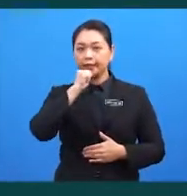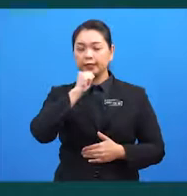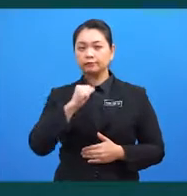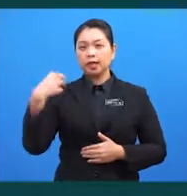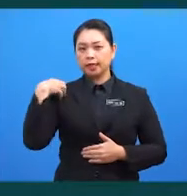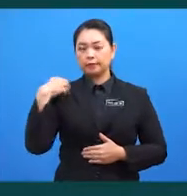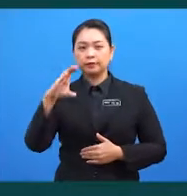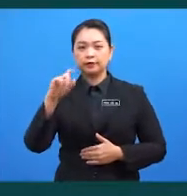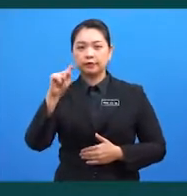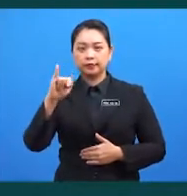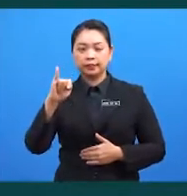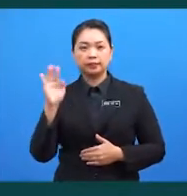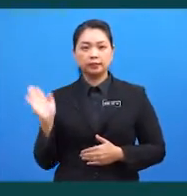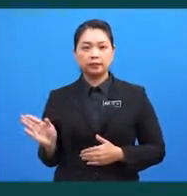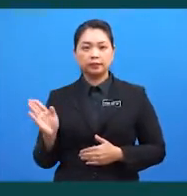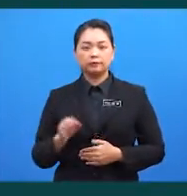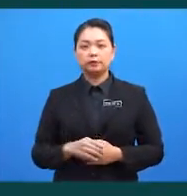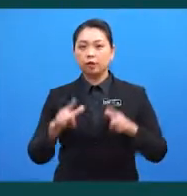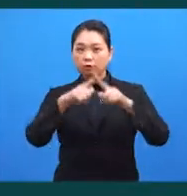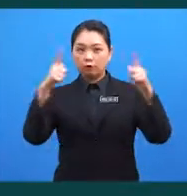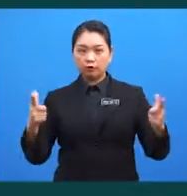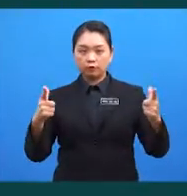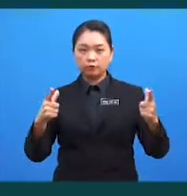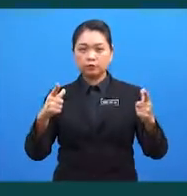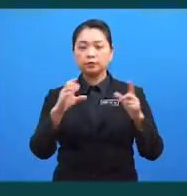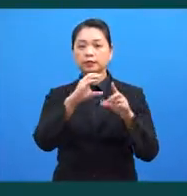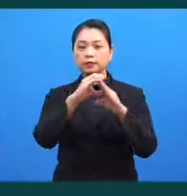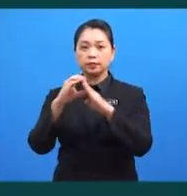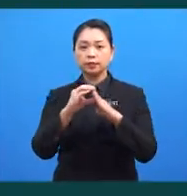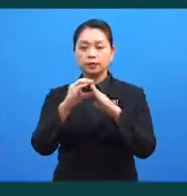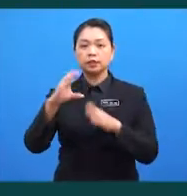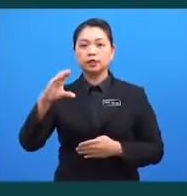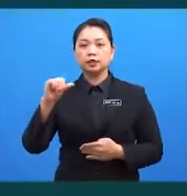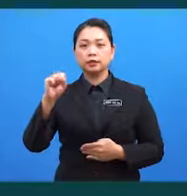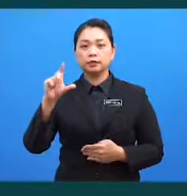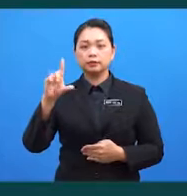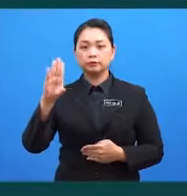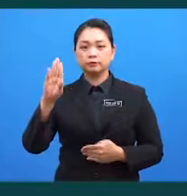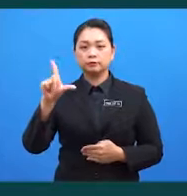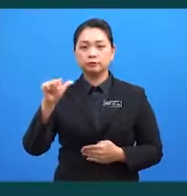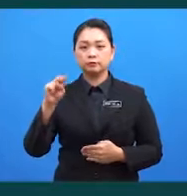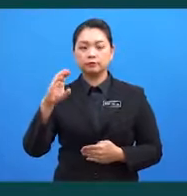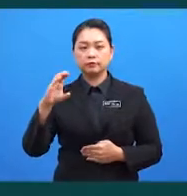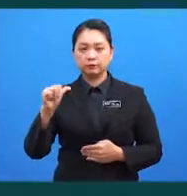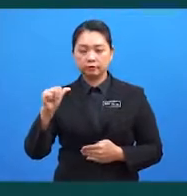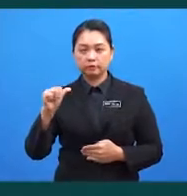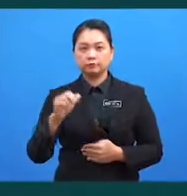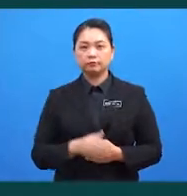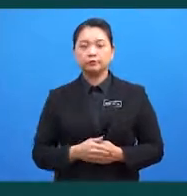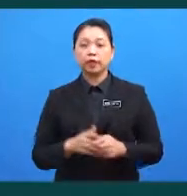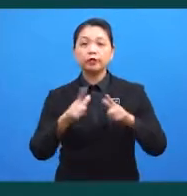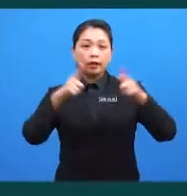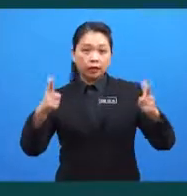city is Rabat and the largest city is Casablanca. Other large cities include Marrakesh